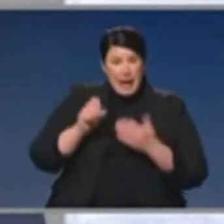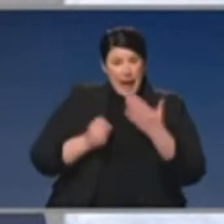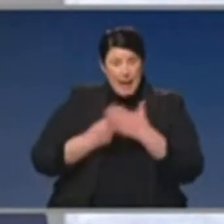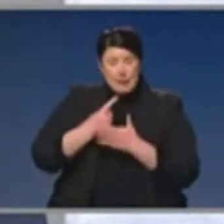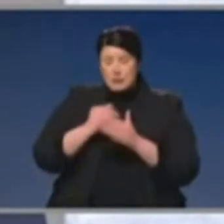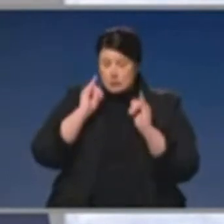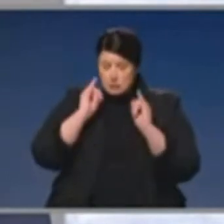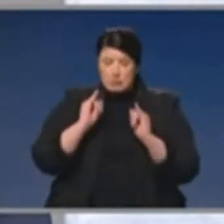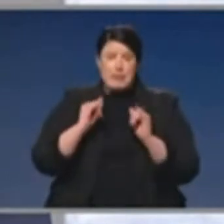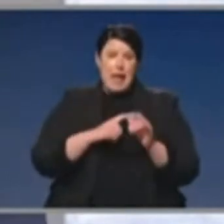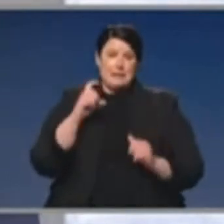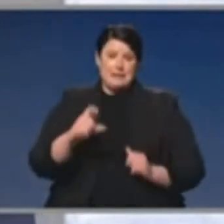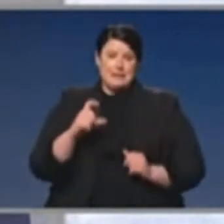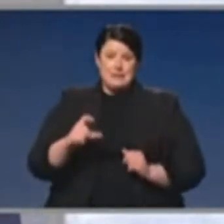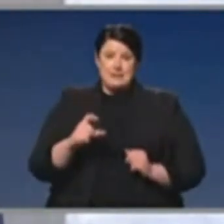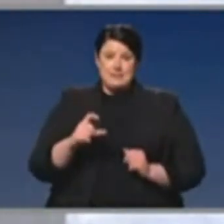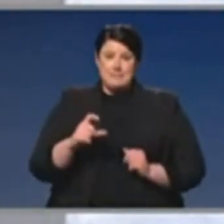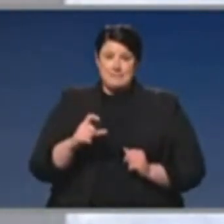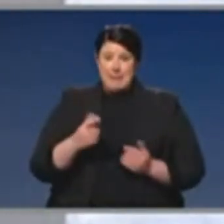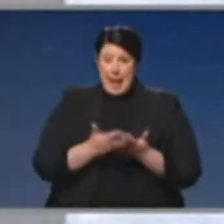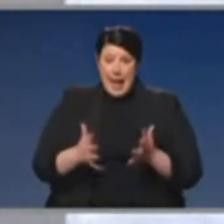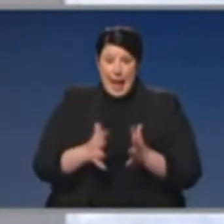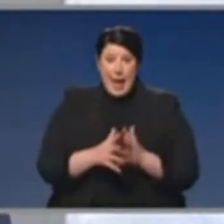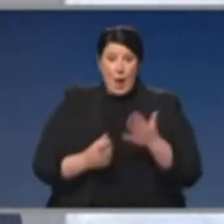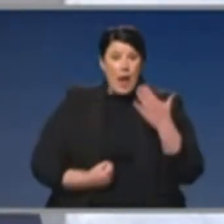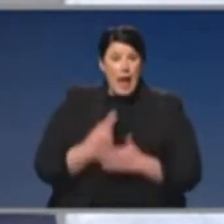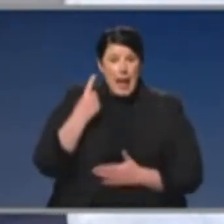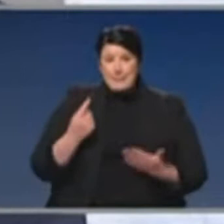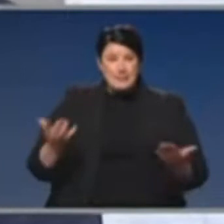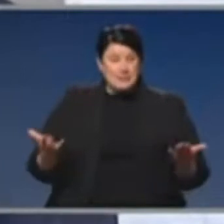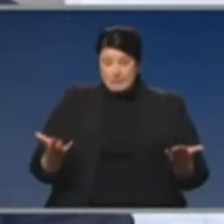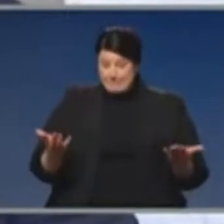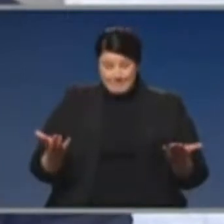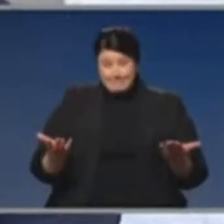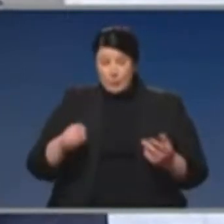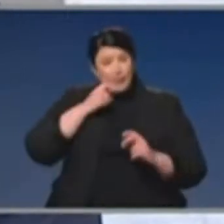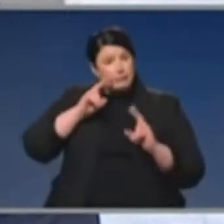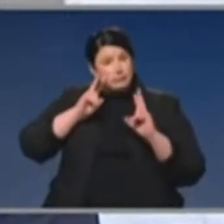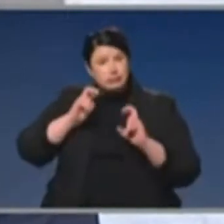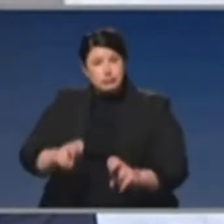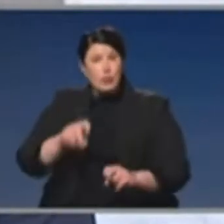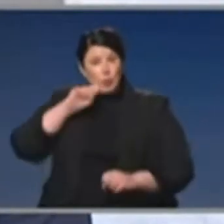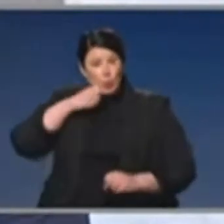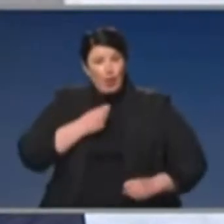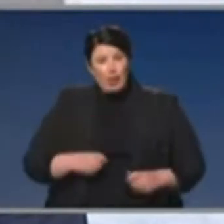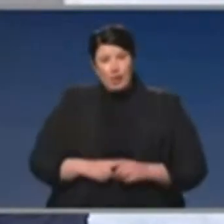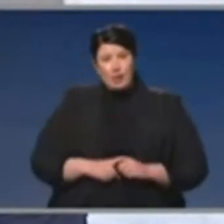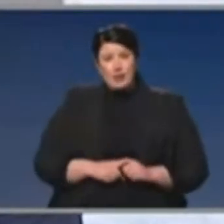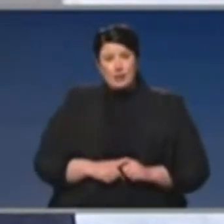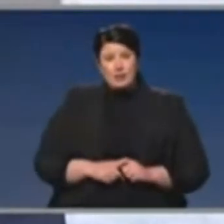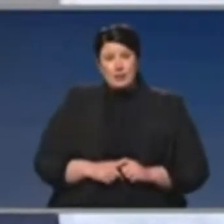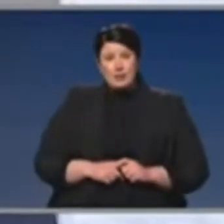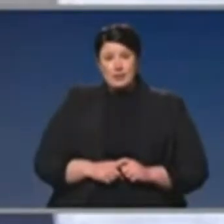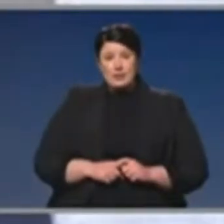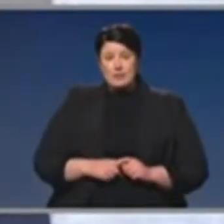accident. I'm sure there will be inquiries into how that occurred, and I note that there is actions already